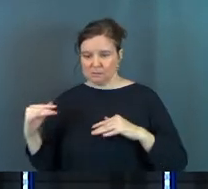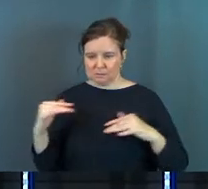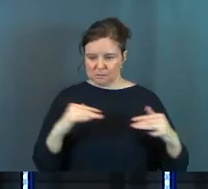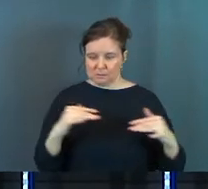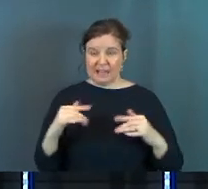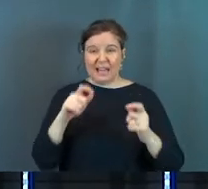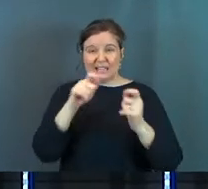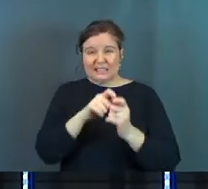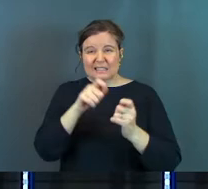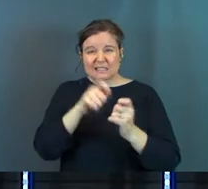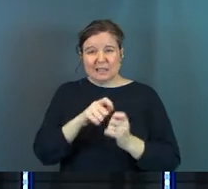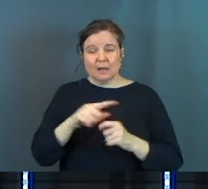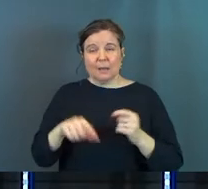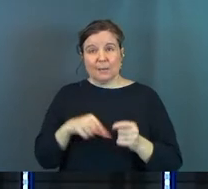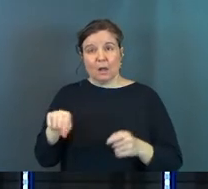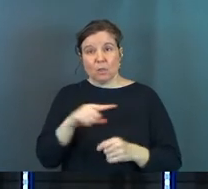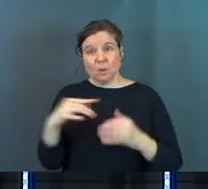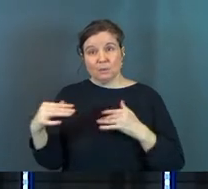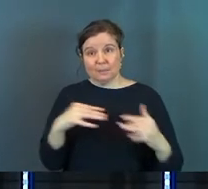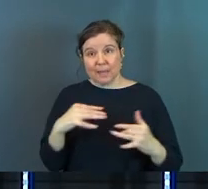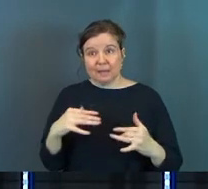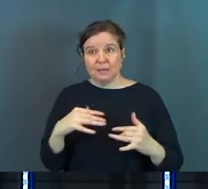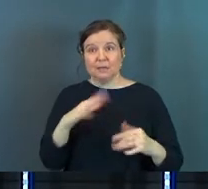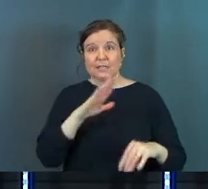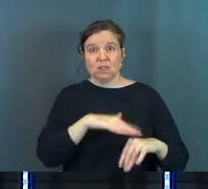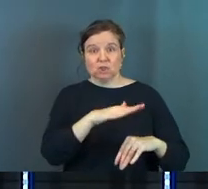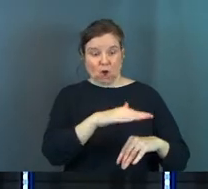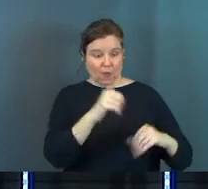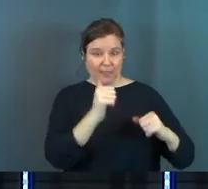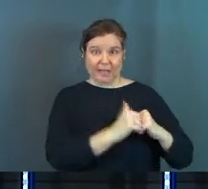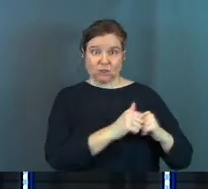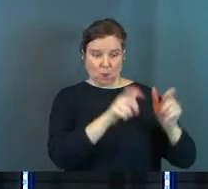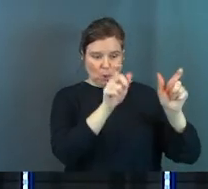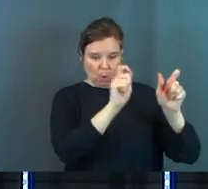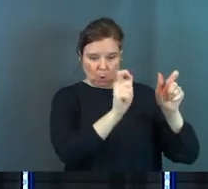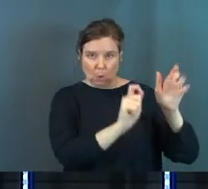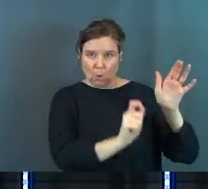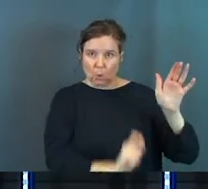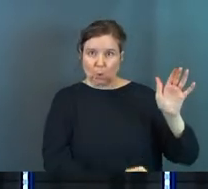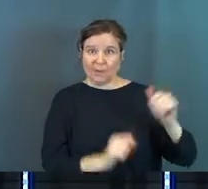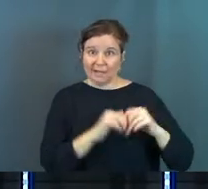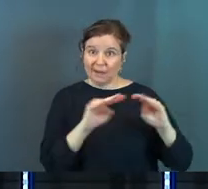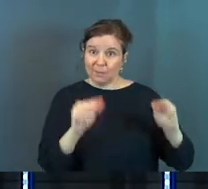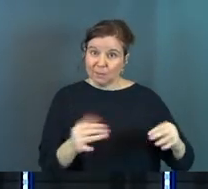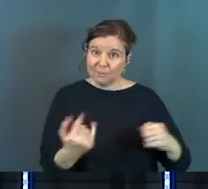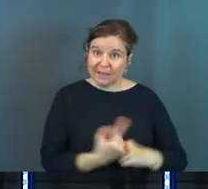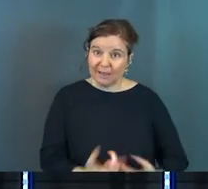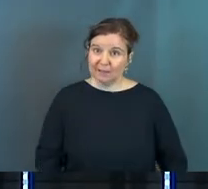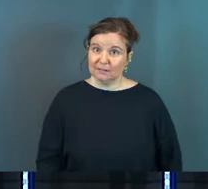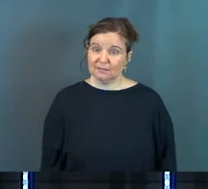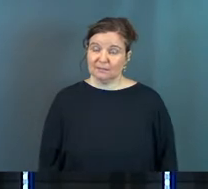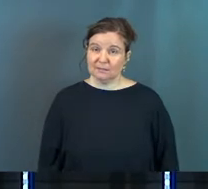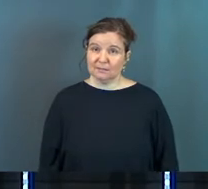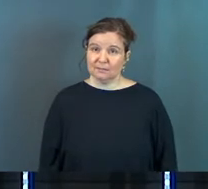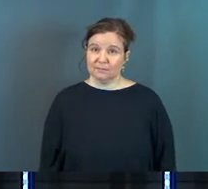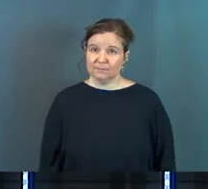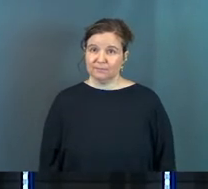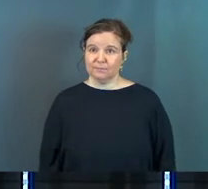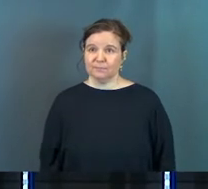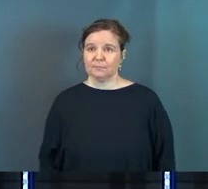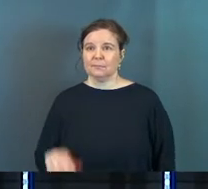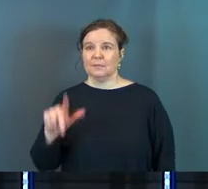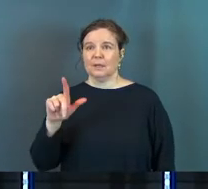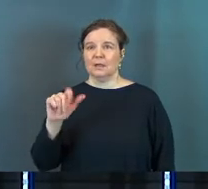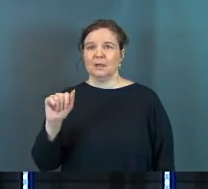And detail about those battles is on the Moabite stone in a museum today. You got the